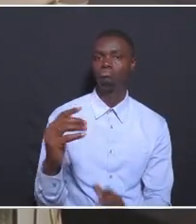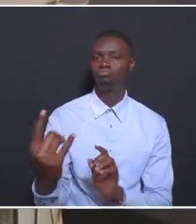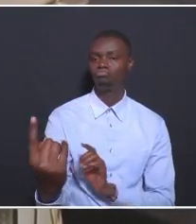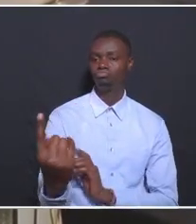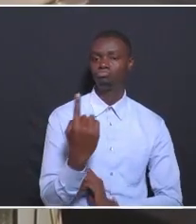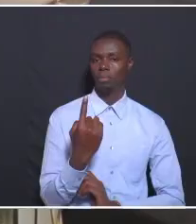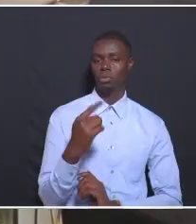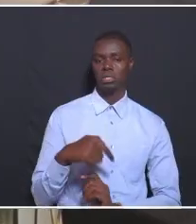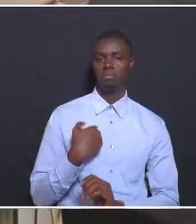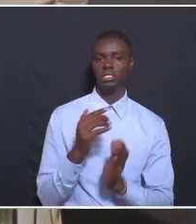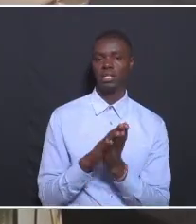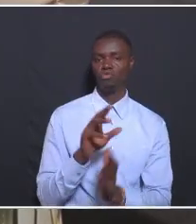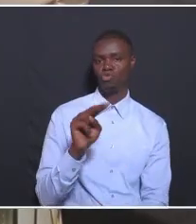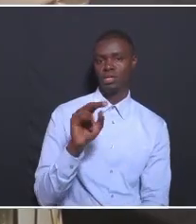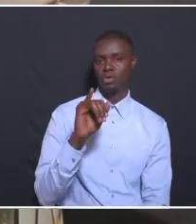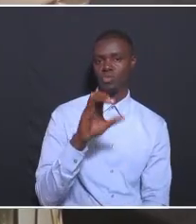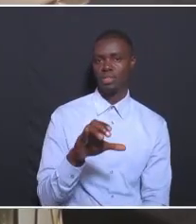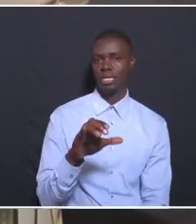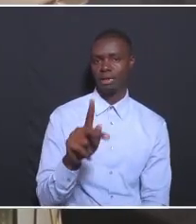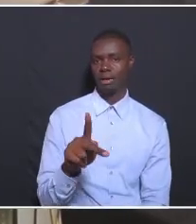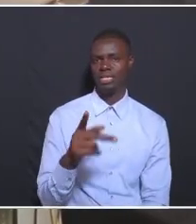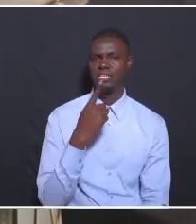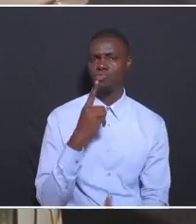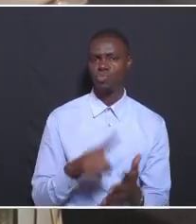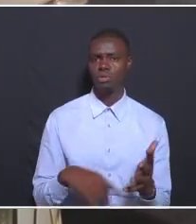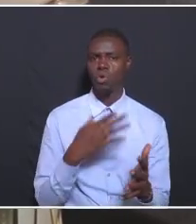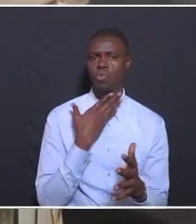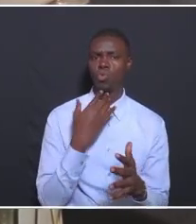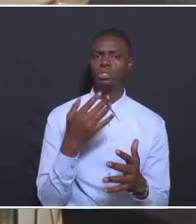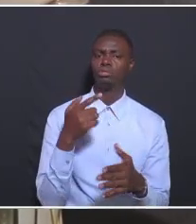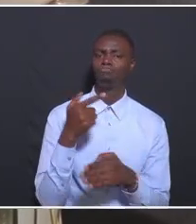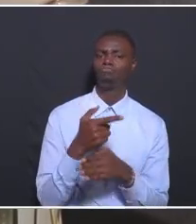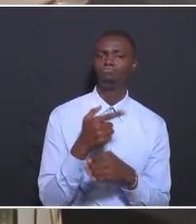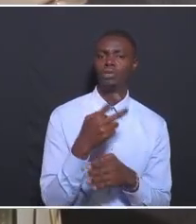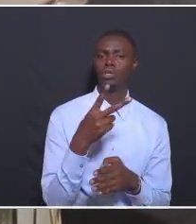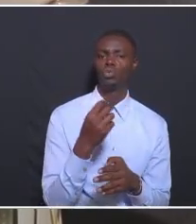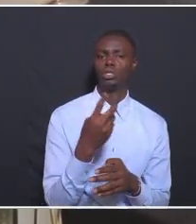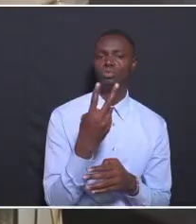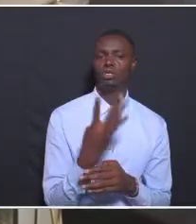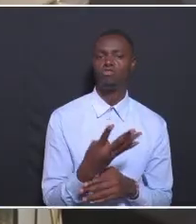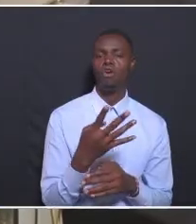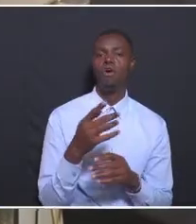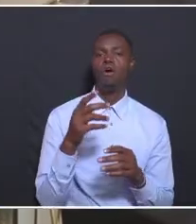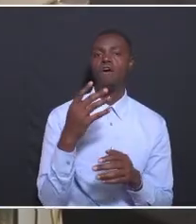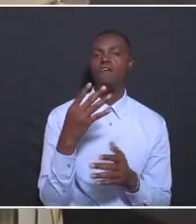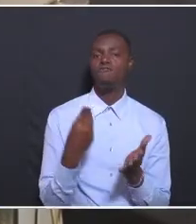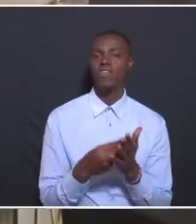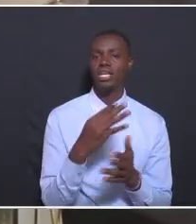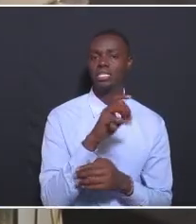and Nick, and then he said, okay, we wanted to document the 2024 finance bill protests.